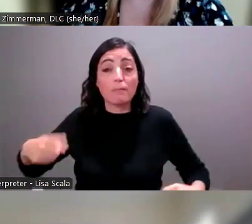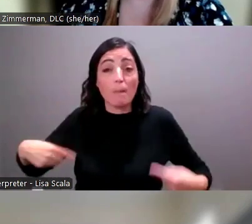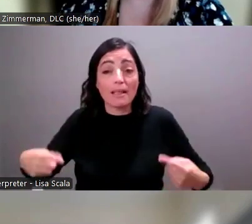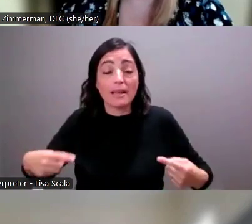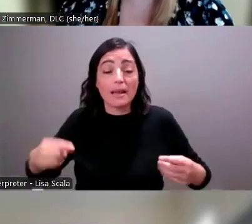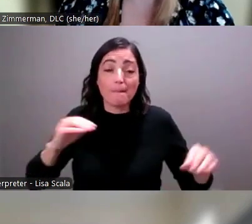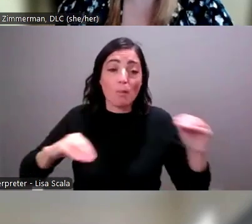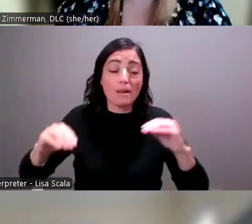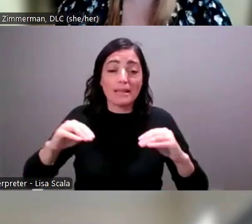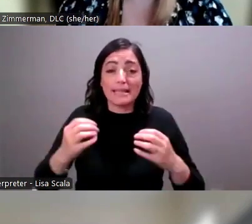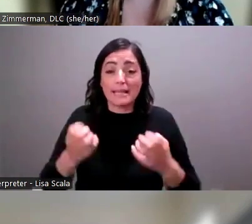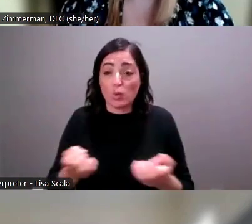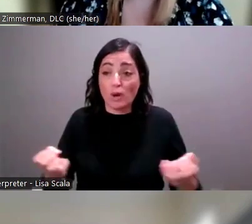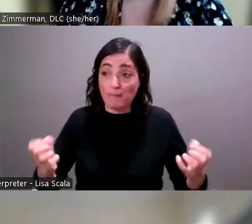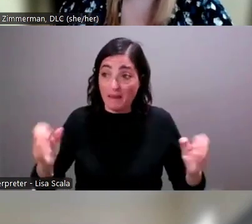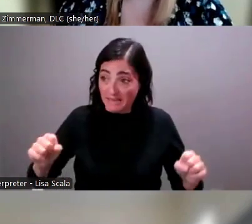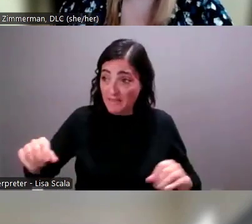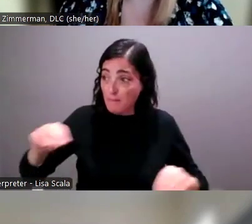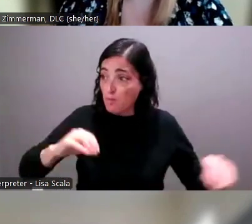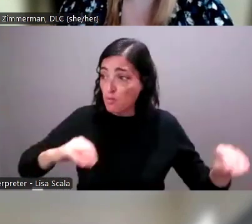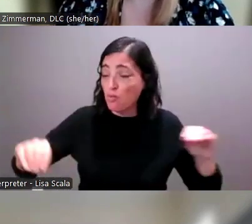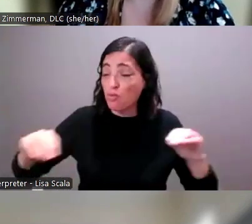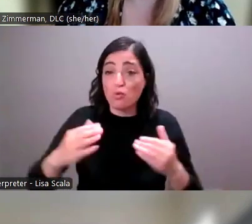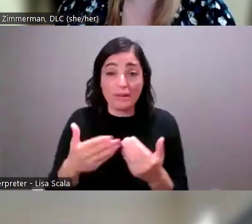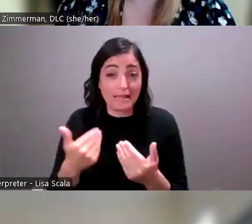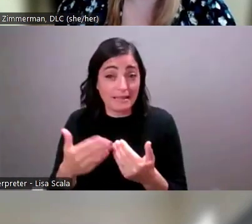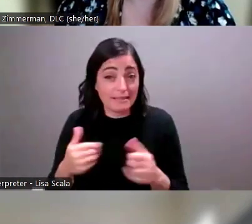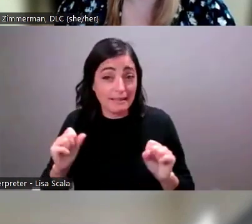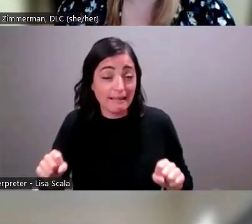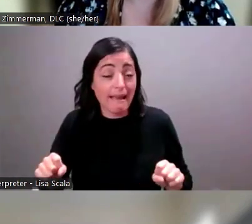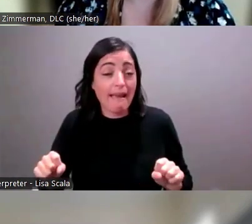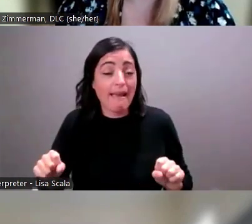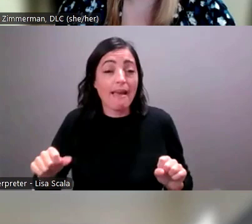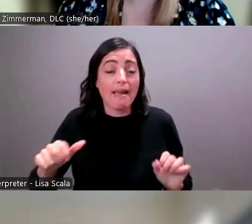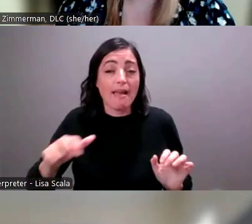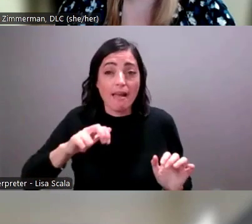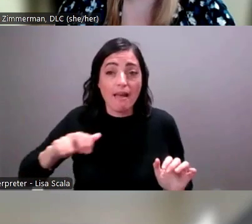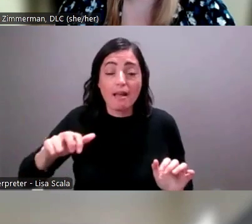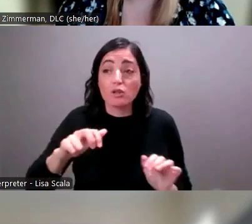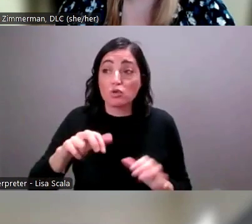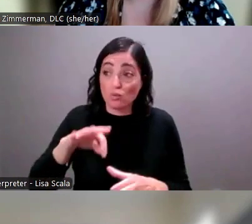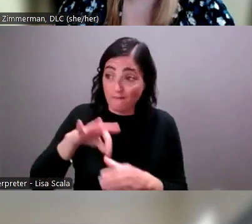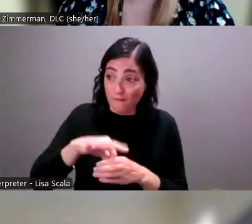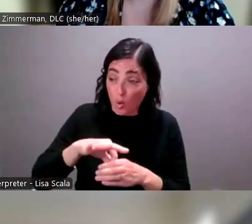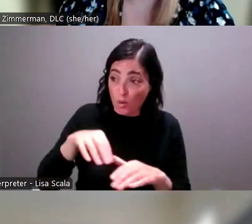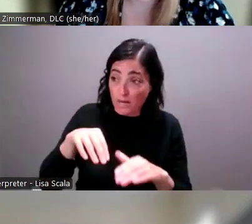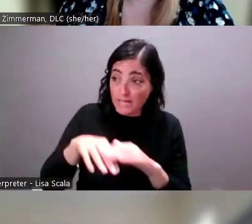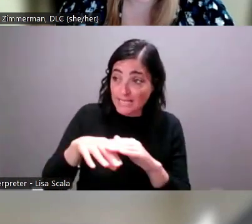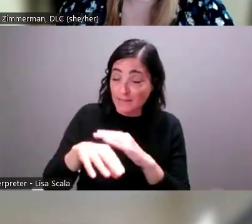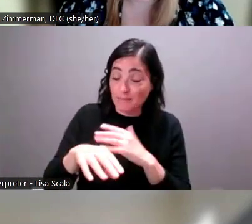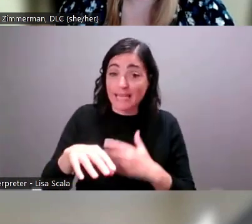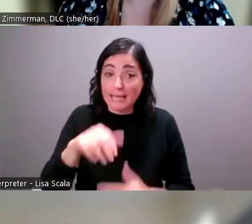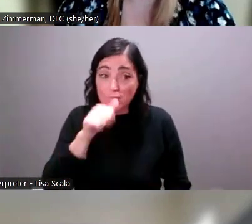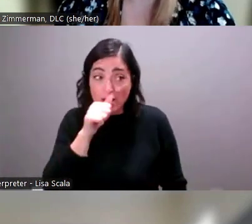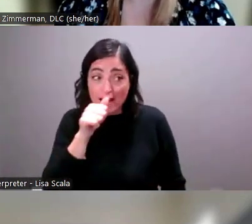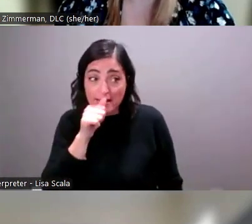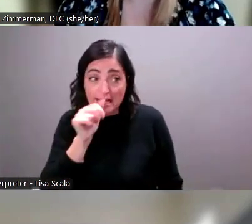device to move around freely and to vote accessibly and